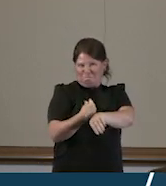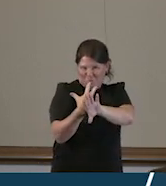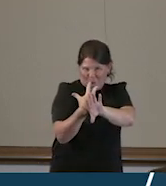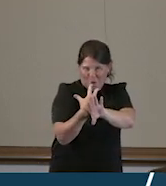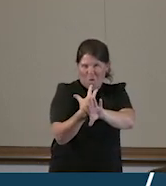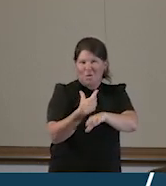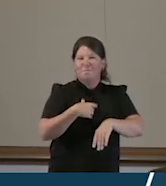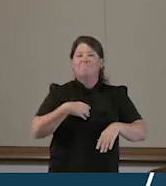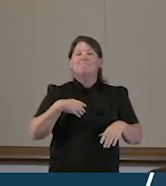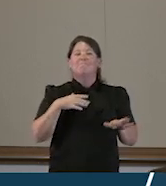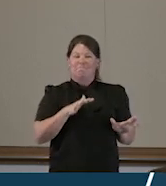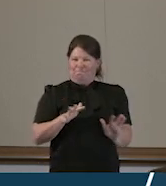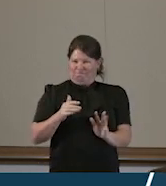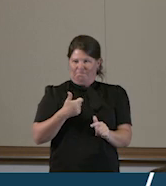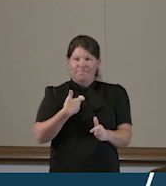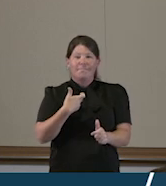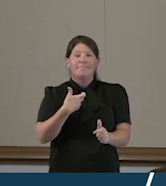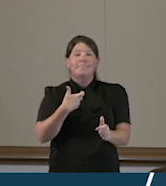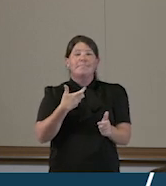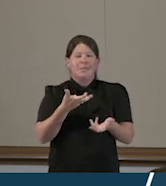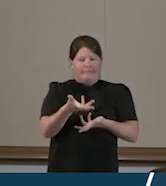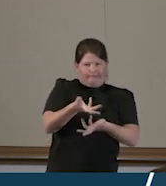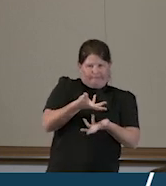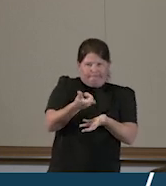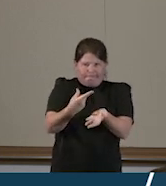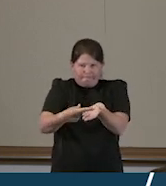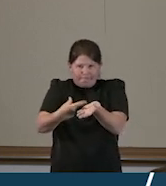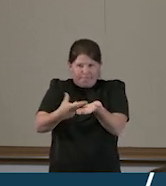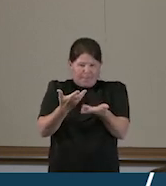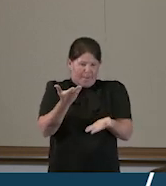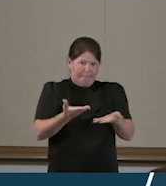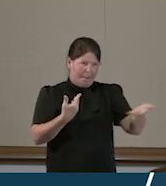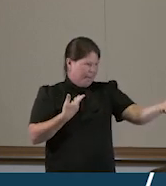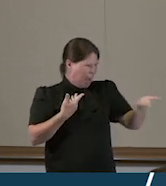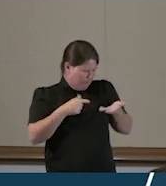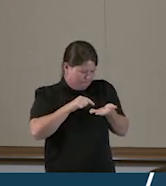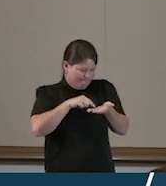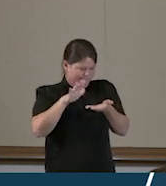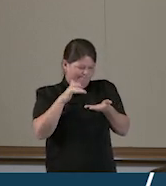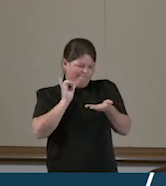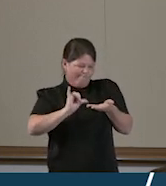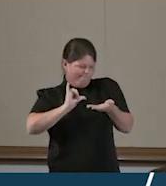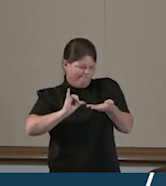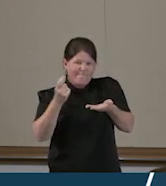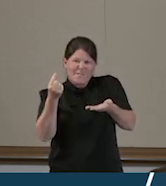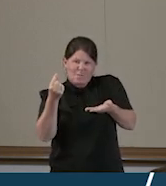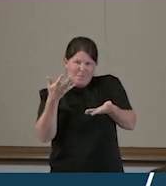case and we talk about it and we kind of figure out why and where you go from here.